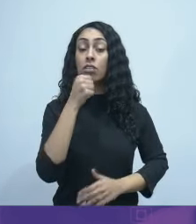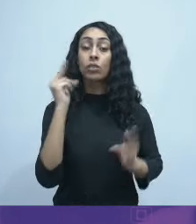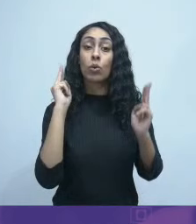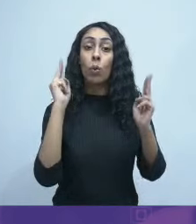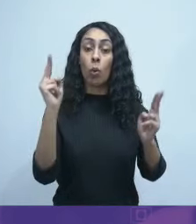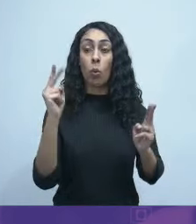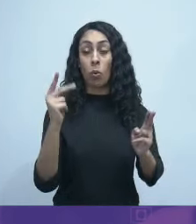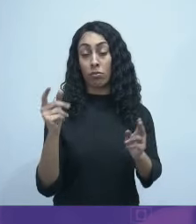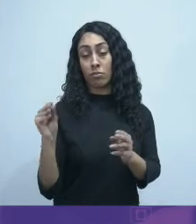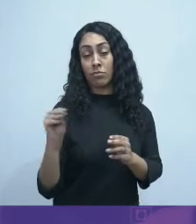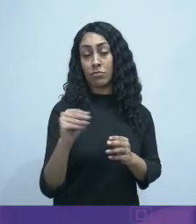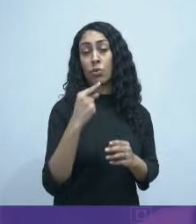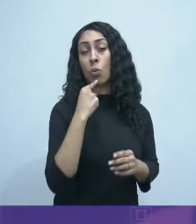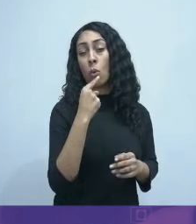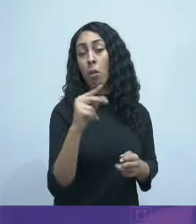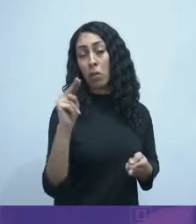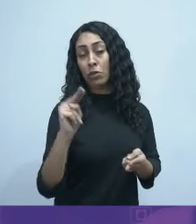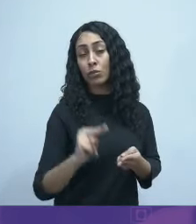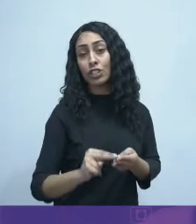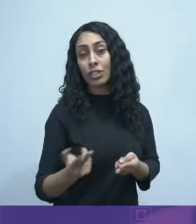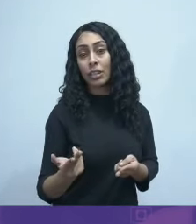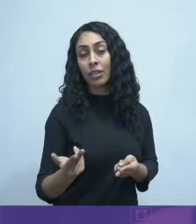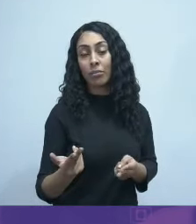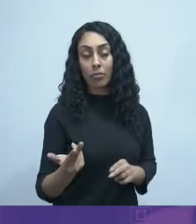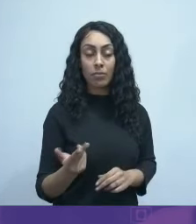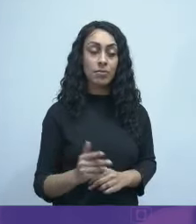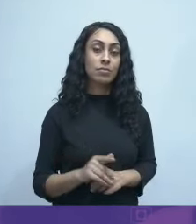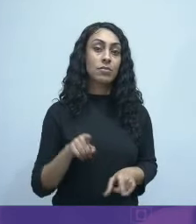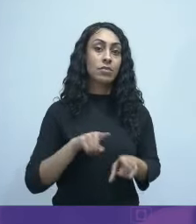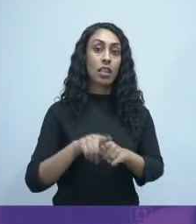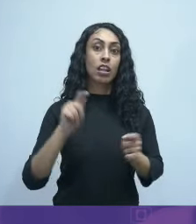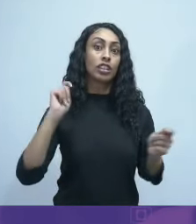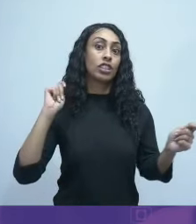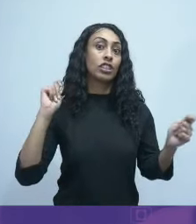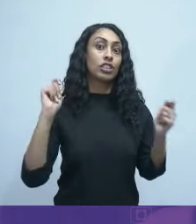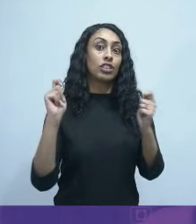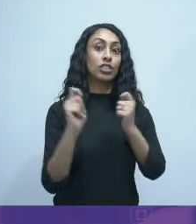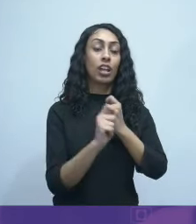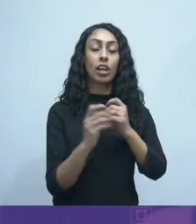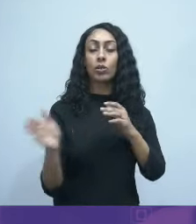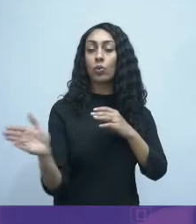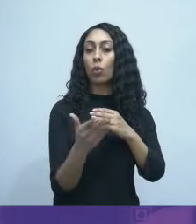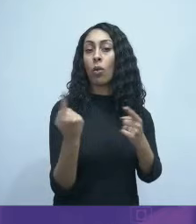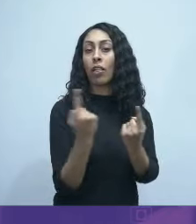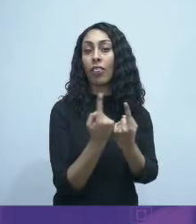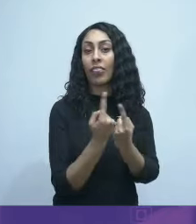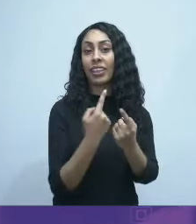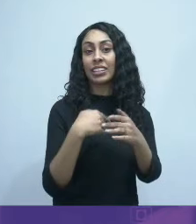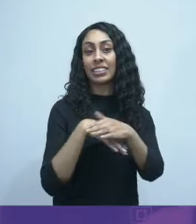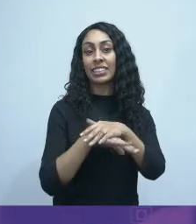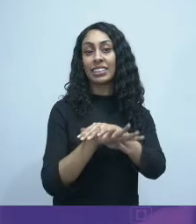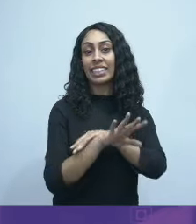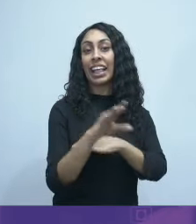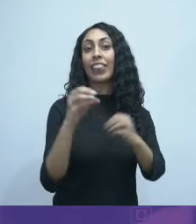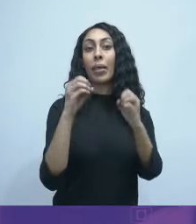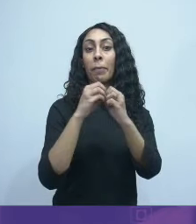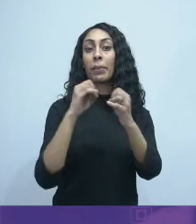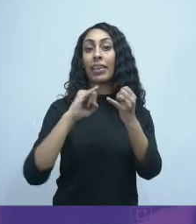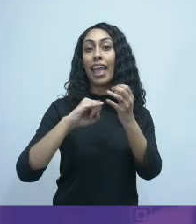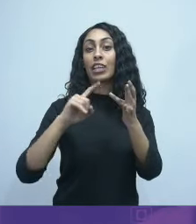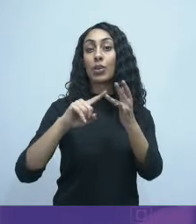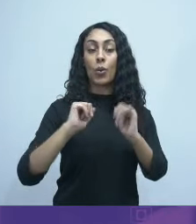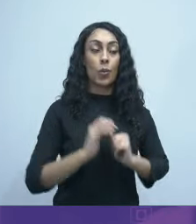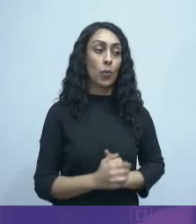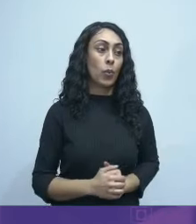evening concerts. But you know, we're really seeing to start a change with all those things that we're starting to do at the BSA. And Nick, any insights